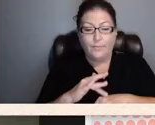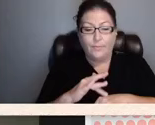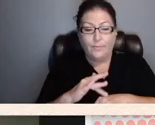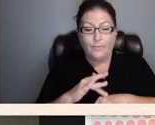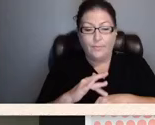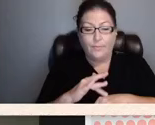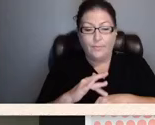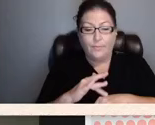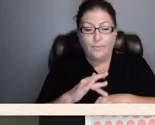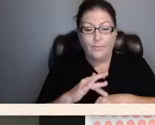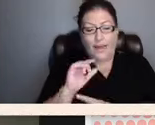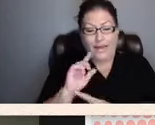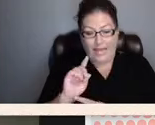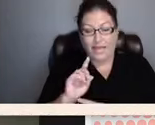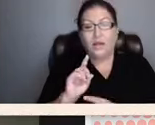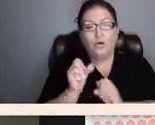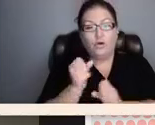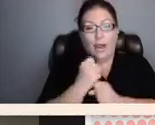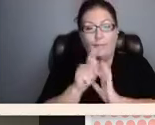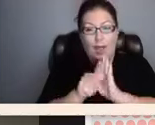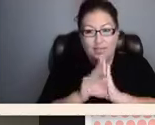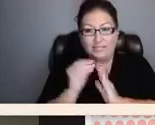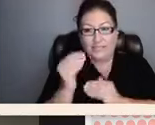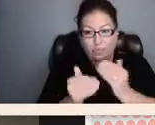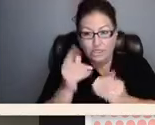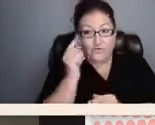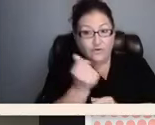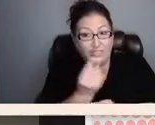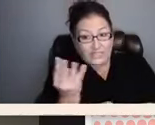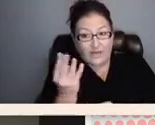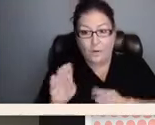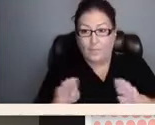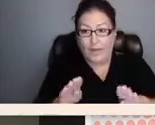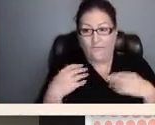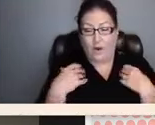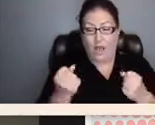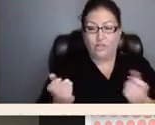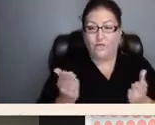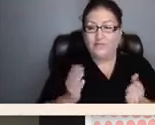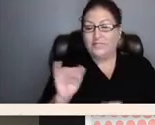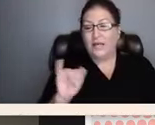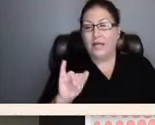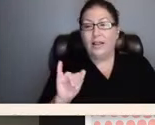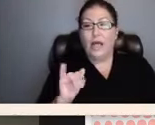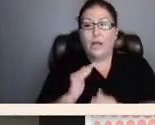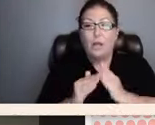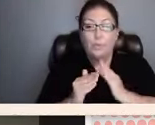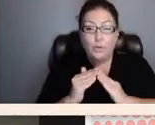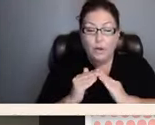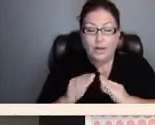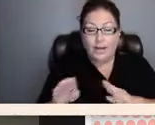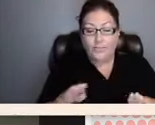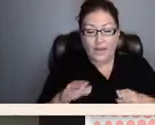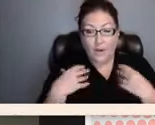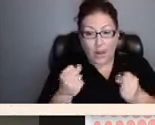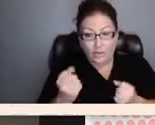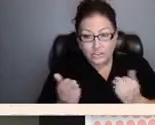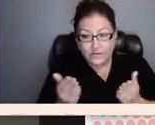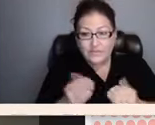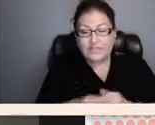creates policies and procedures for several behavioral health services, such as community behavioral health services,